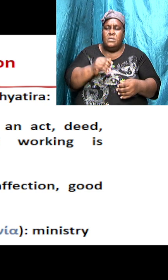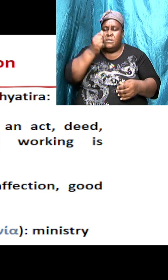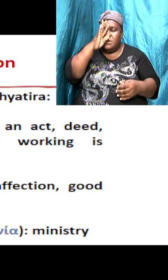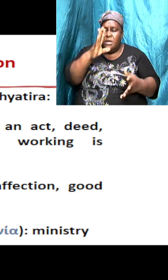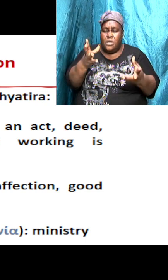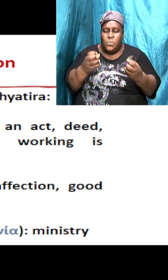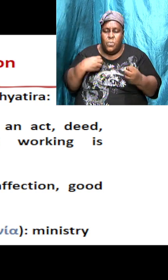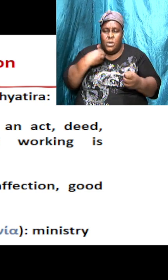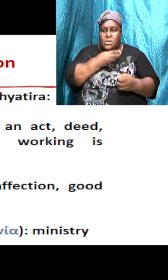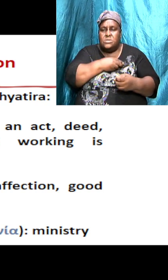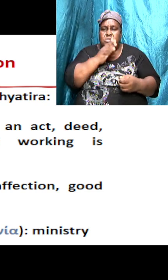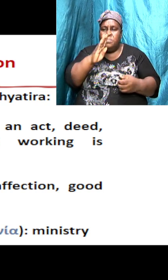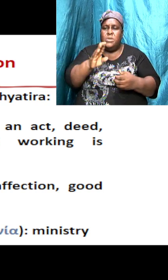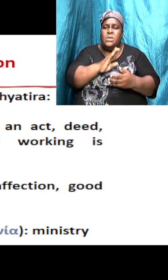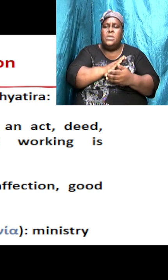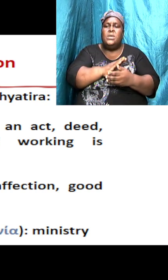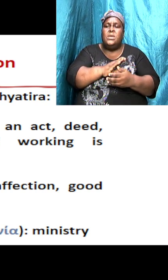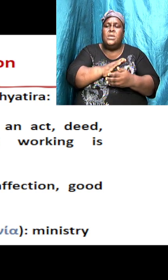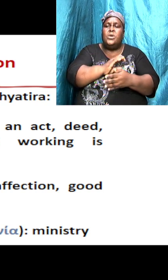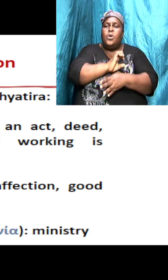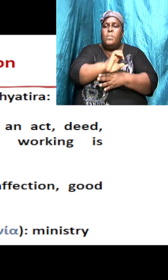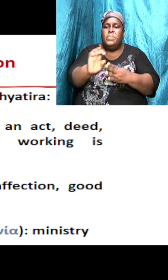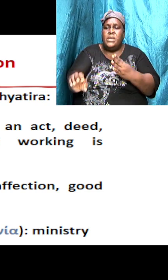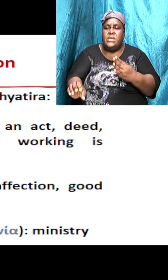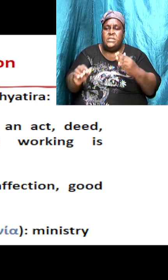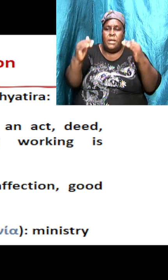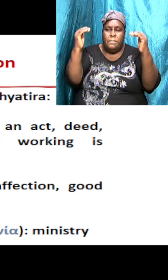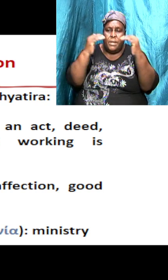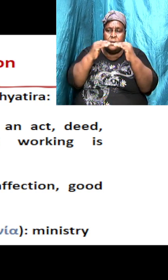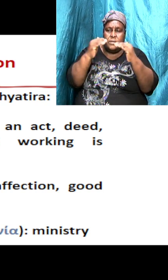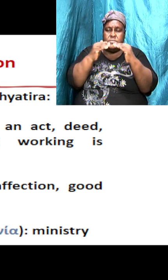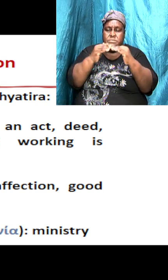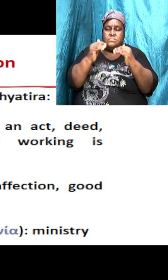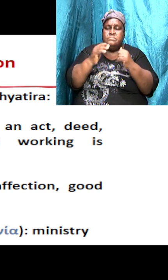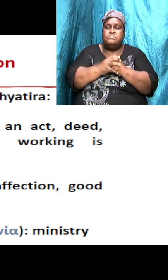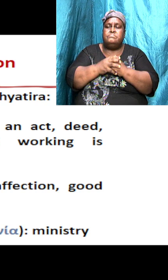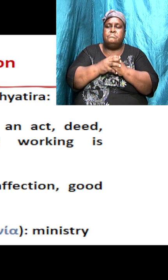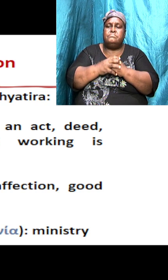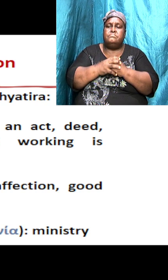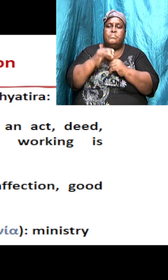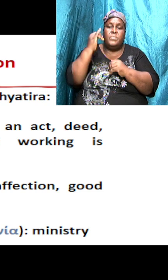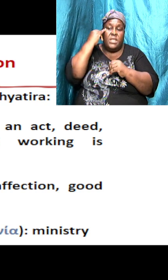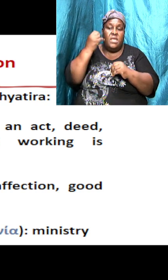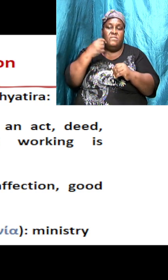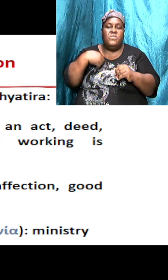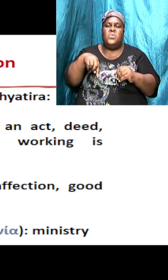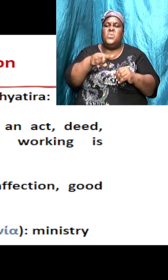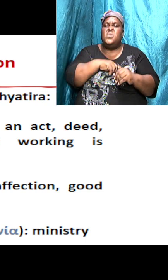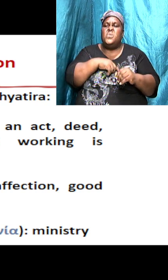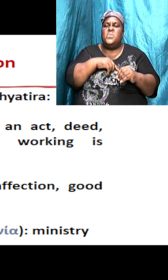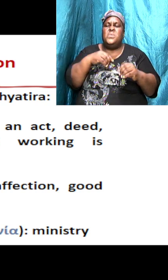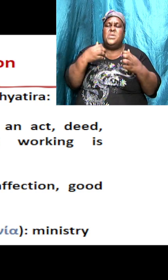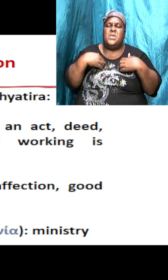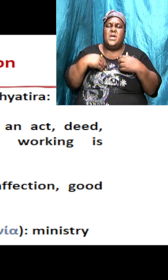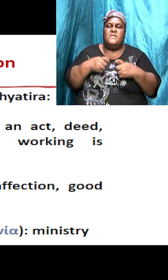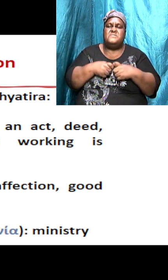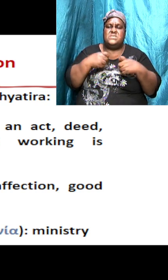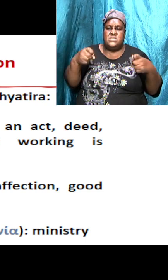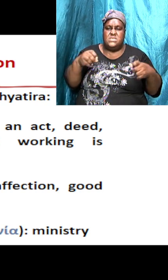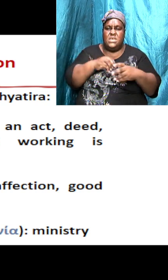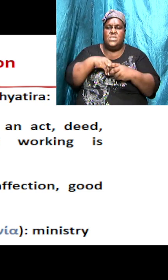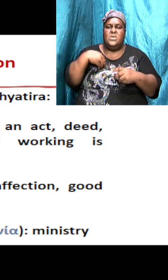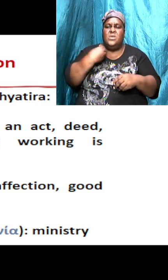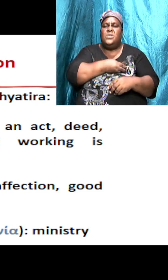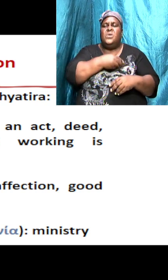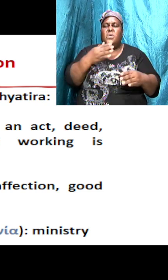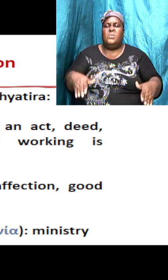complete. He wants us to be balanced. And if we have things pulling us down, note